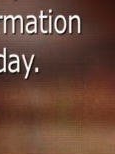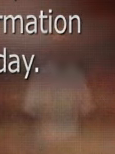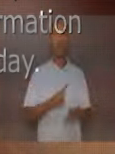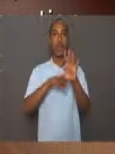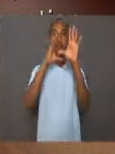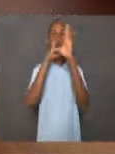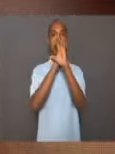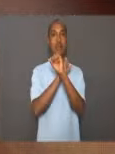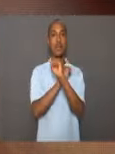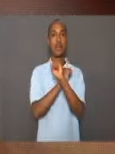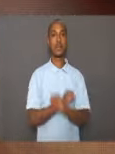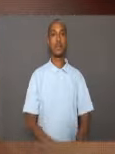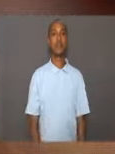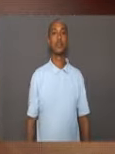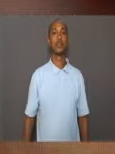Time's up.